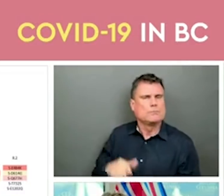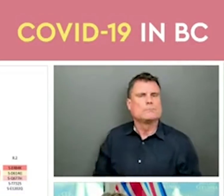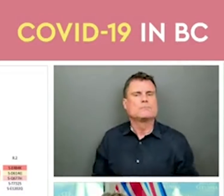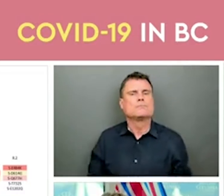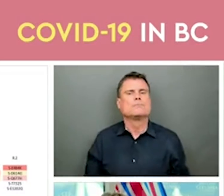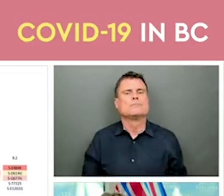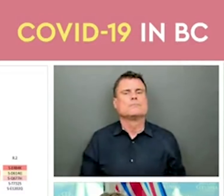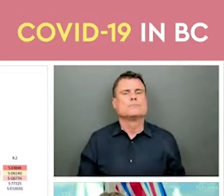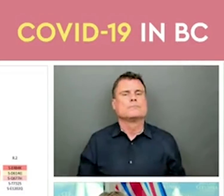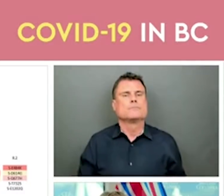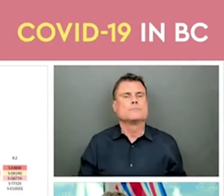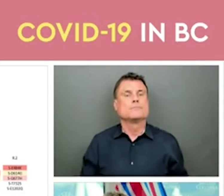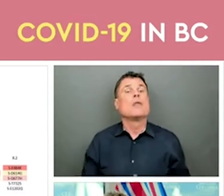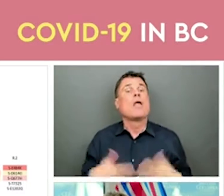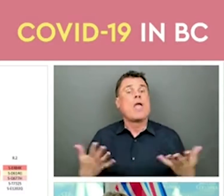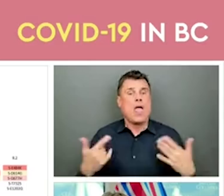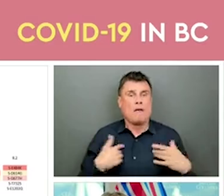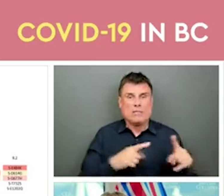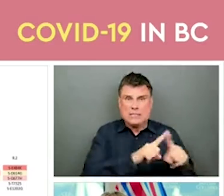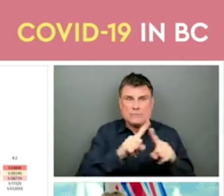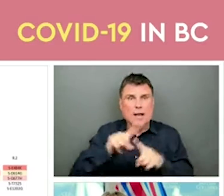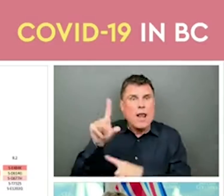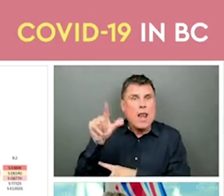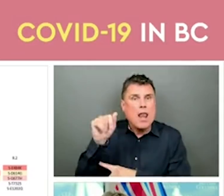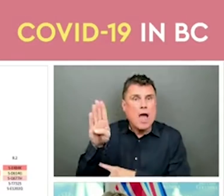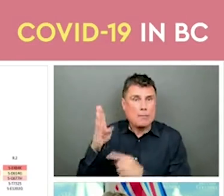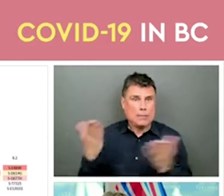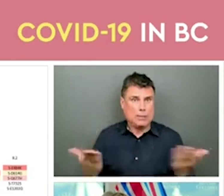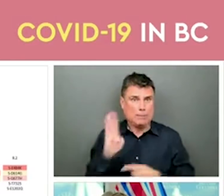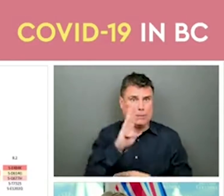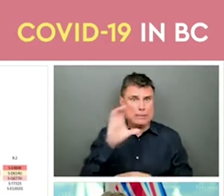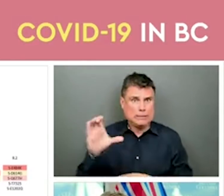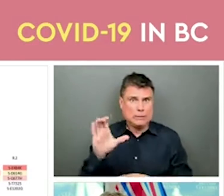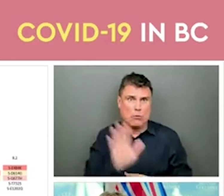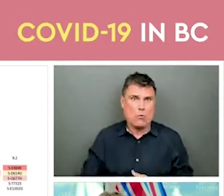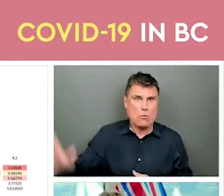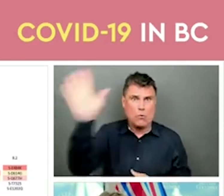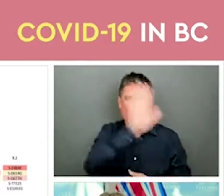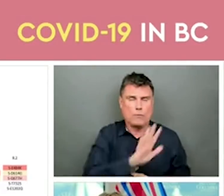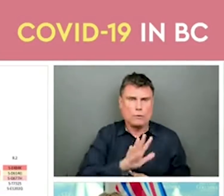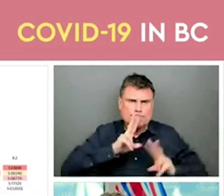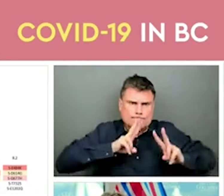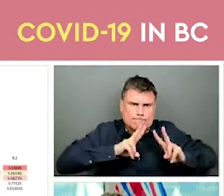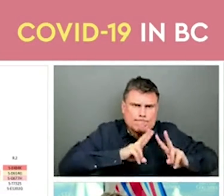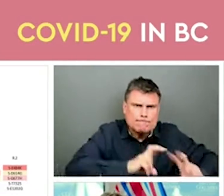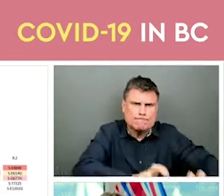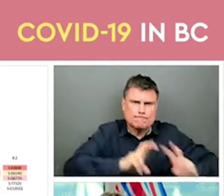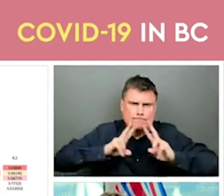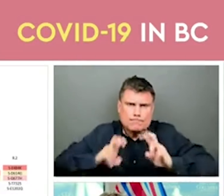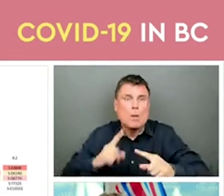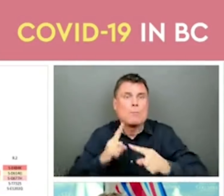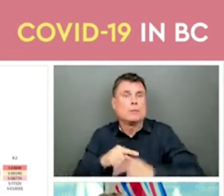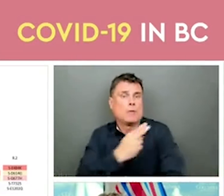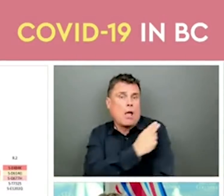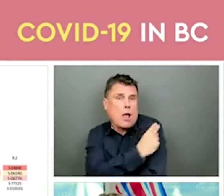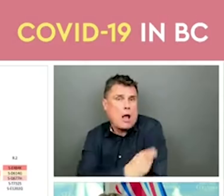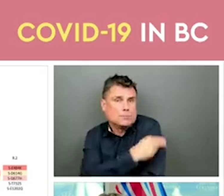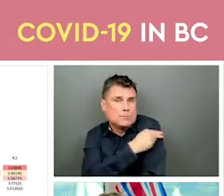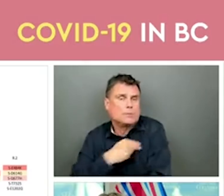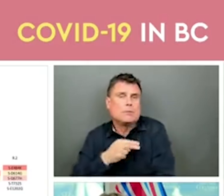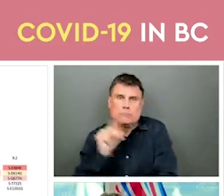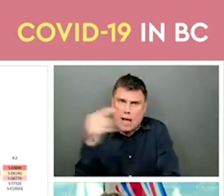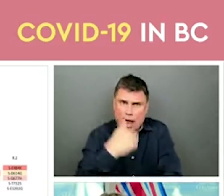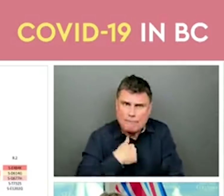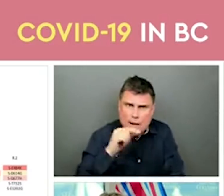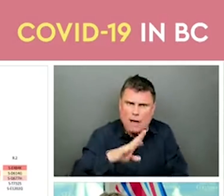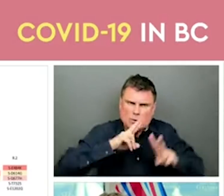different laboratories in the province, including the BC CDC, including the lab St. Paul's, and a number of other laboratories, have developed